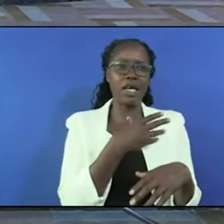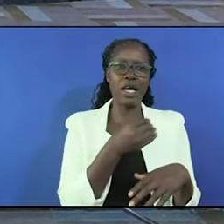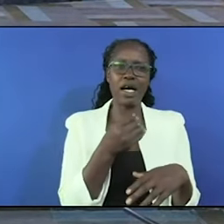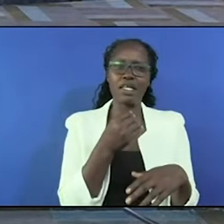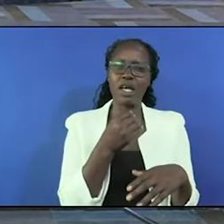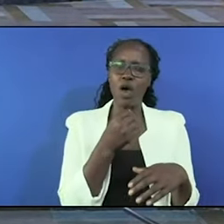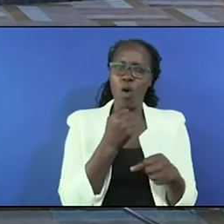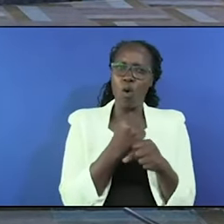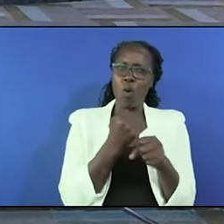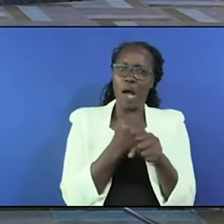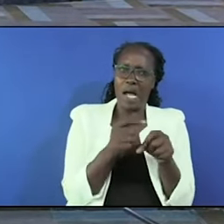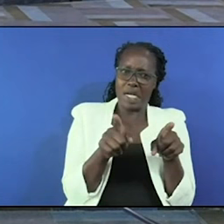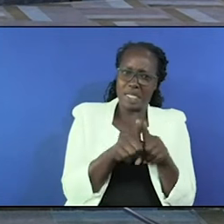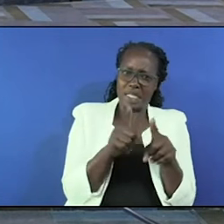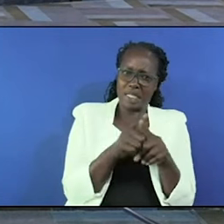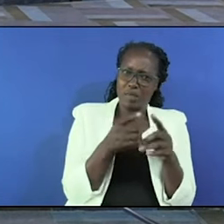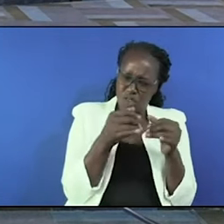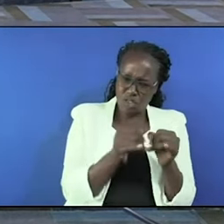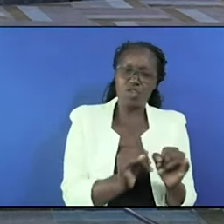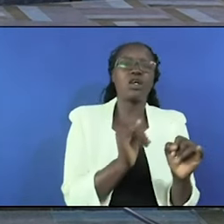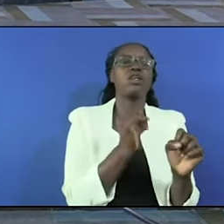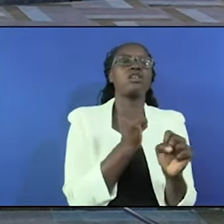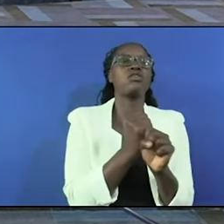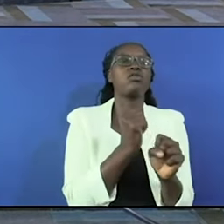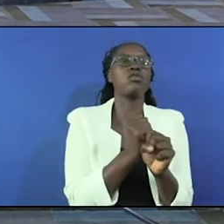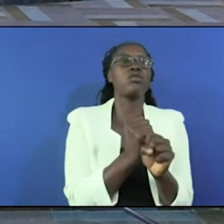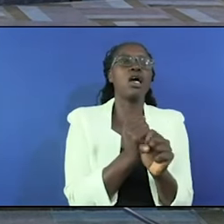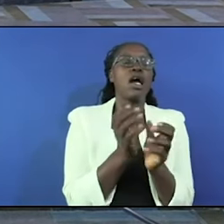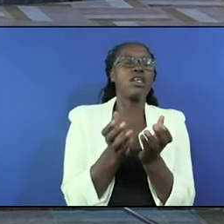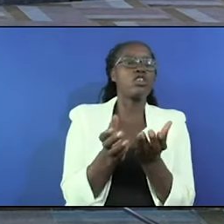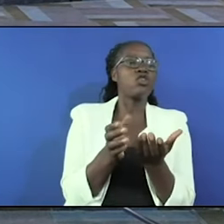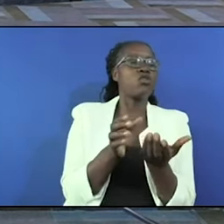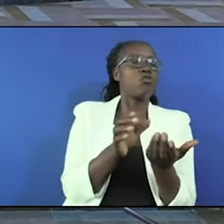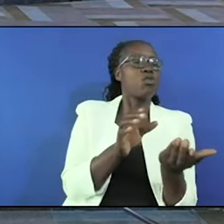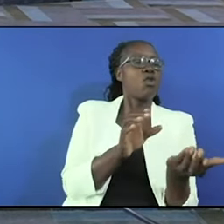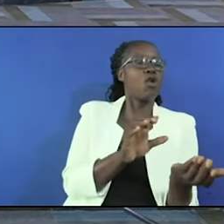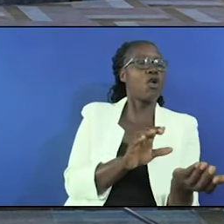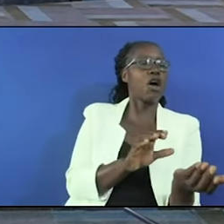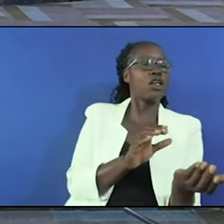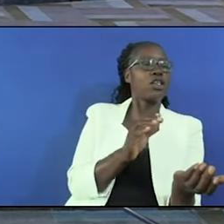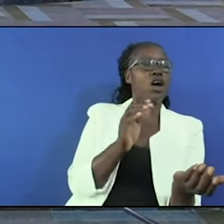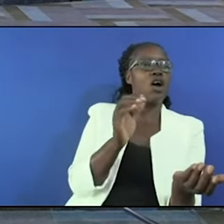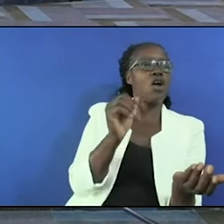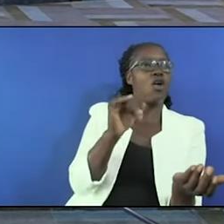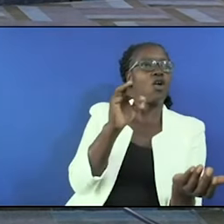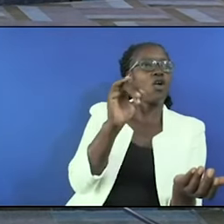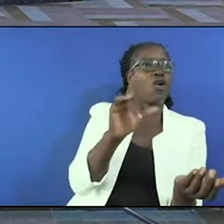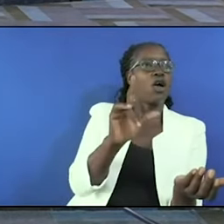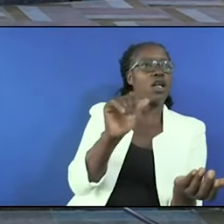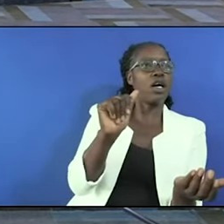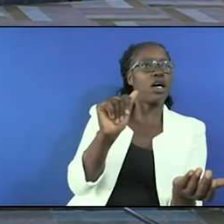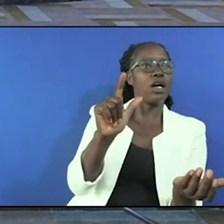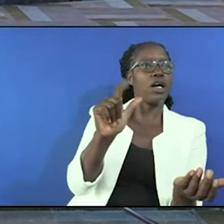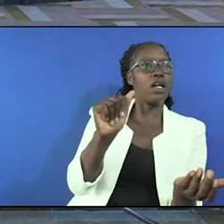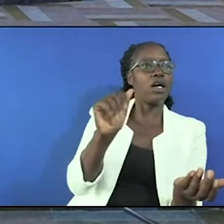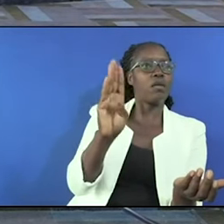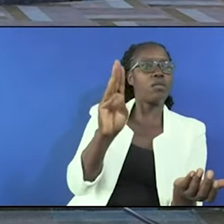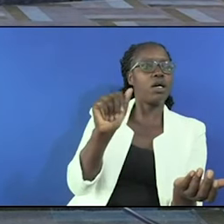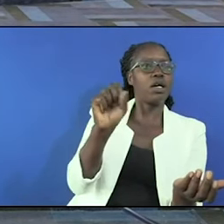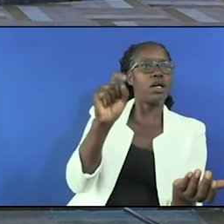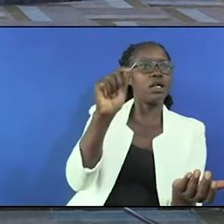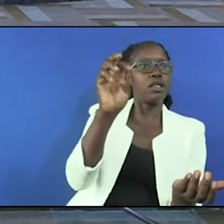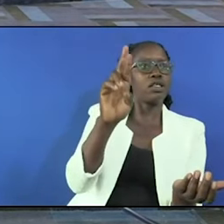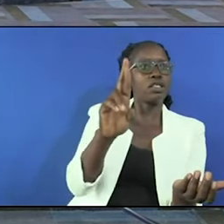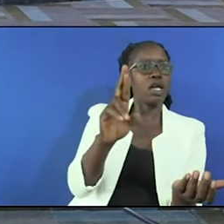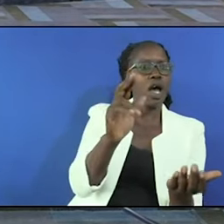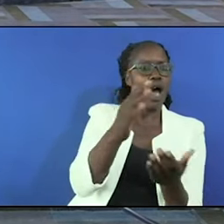the thing that she was trying to do. And she poured an alabaster oil of ointment upon